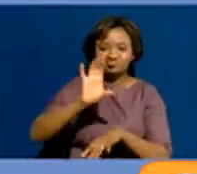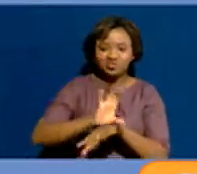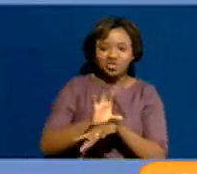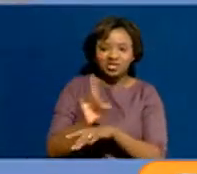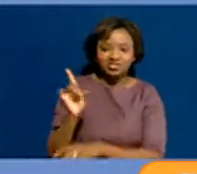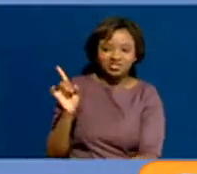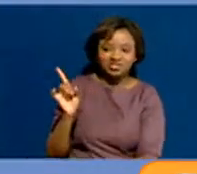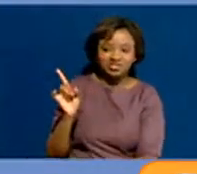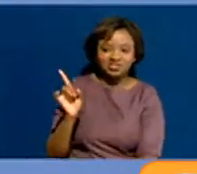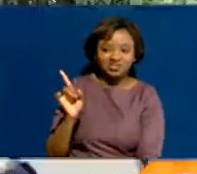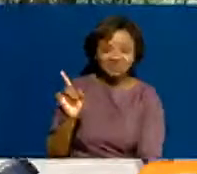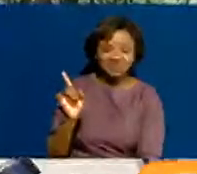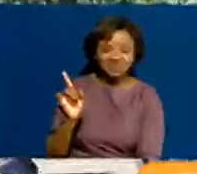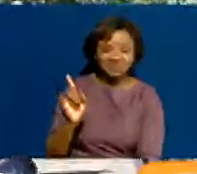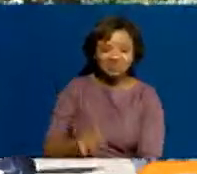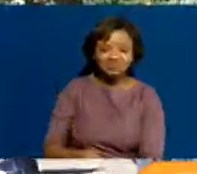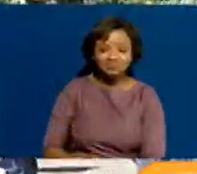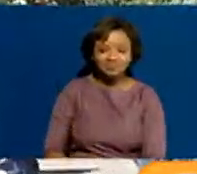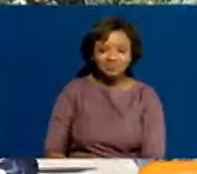of the mountain.